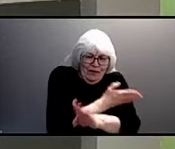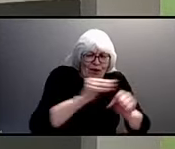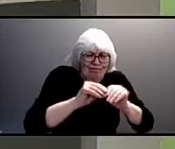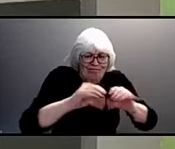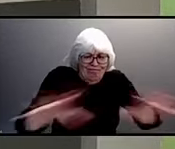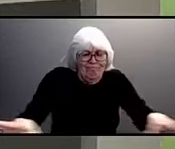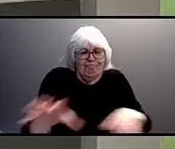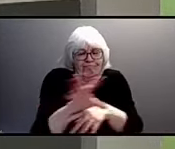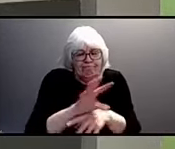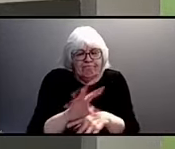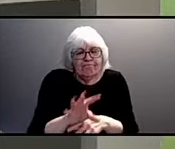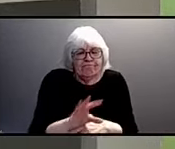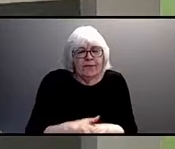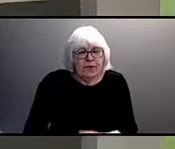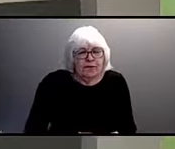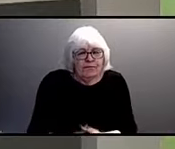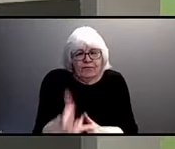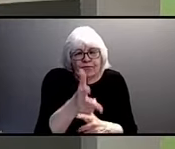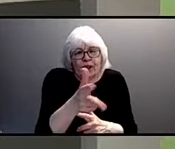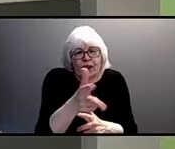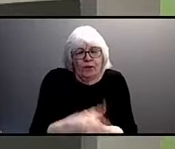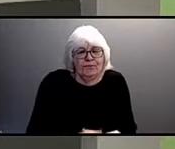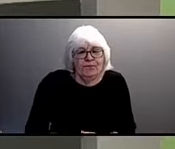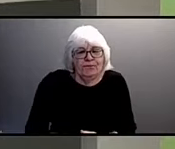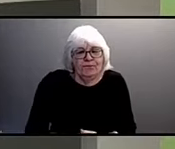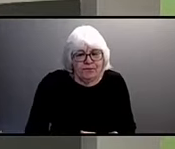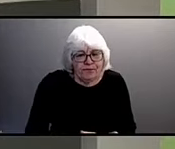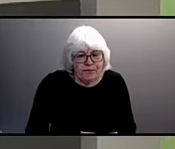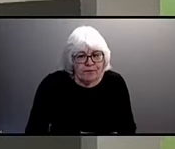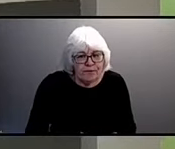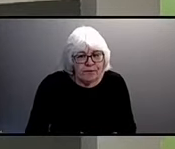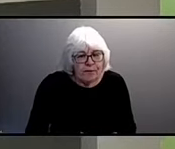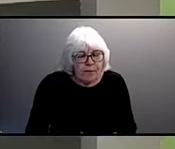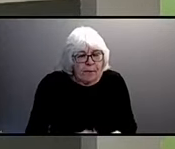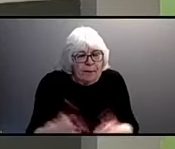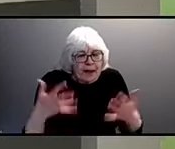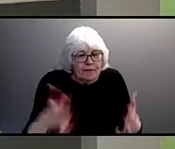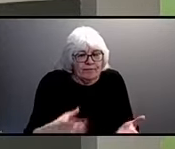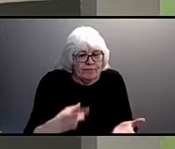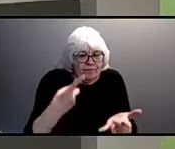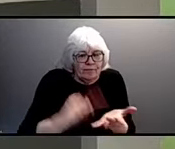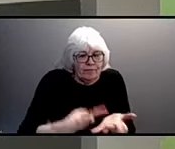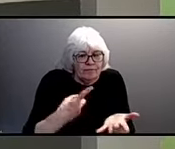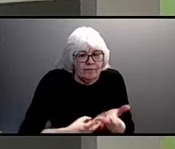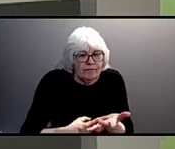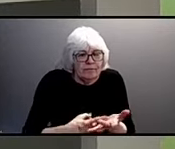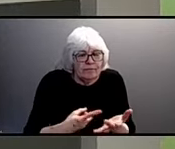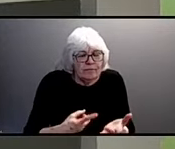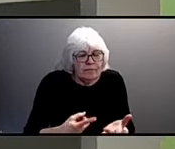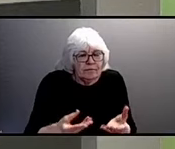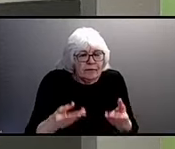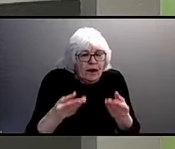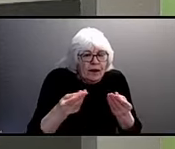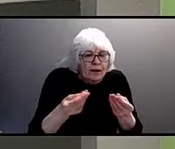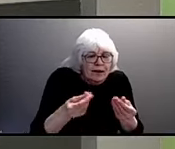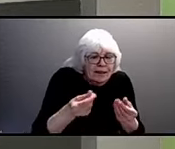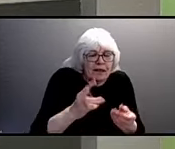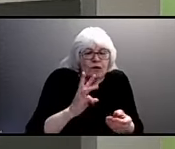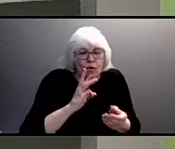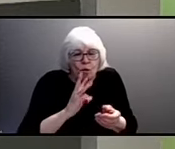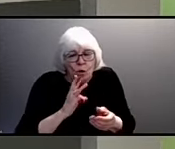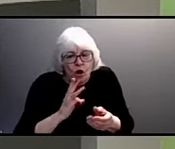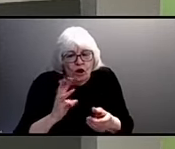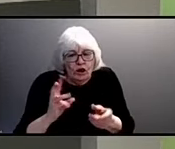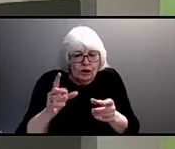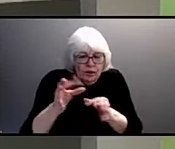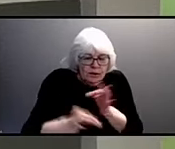HRM fencing and soil testing, we've spoken to that under the authority. Well testing kits, I think we've spoken to. What